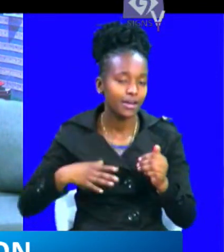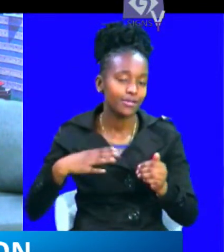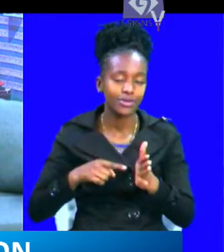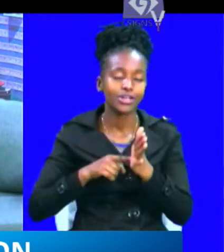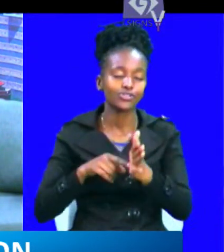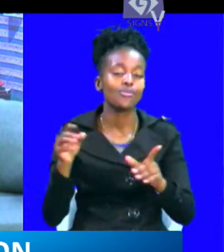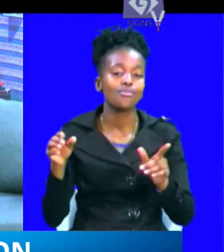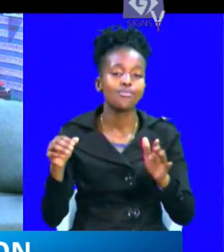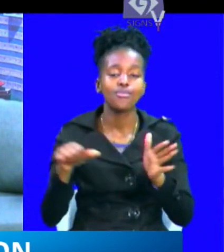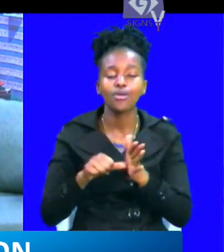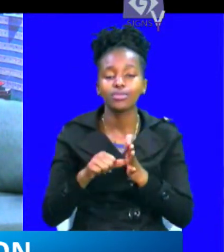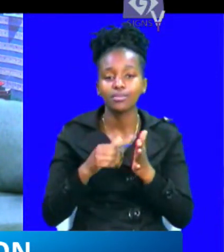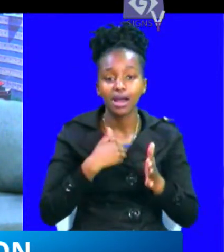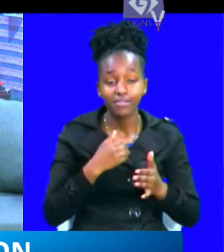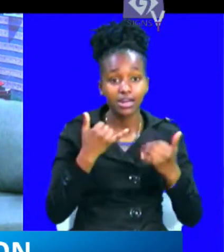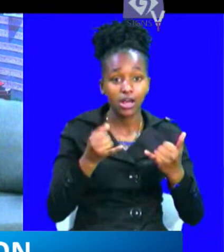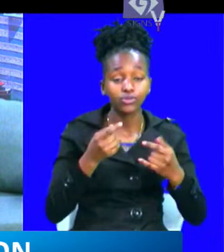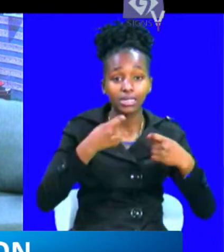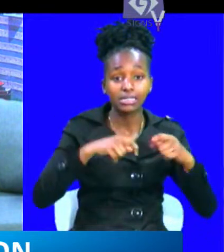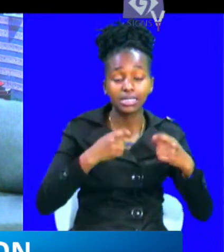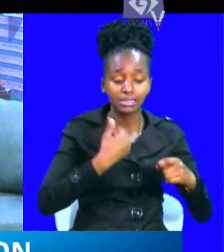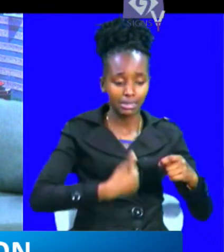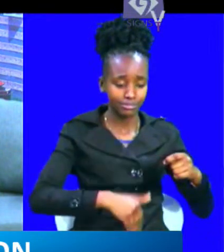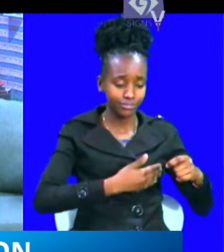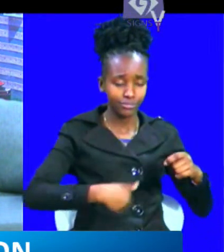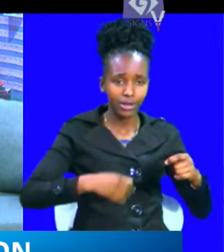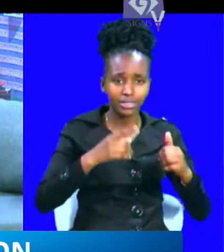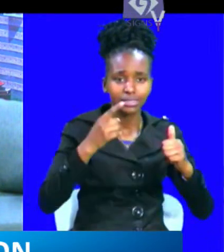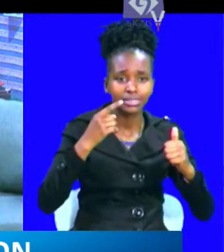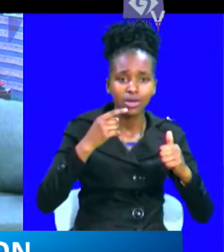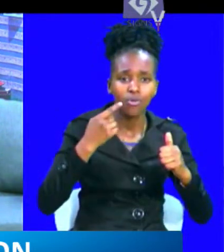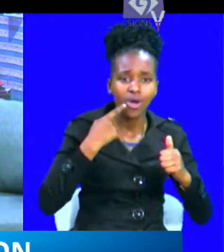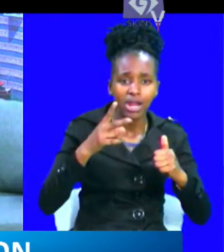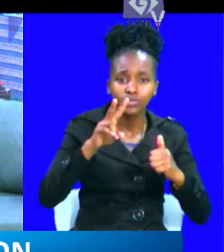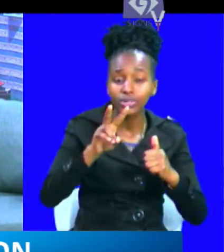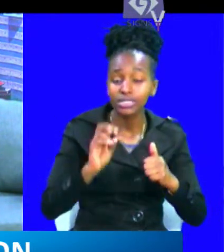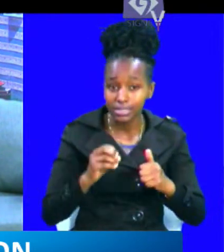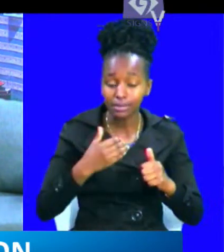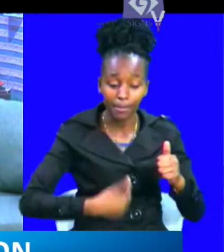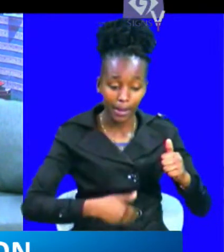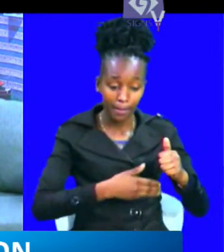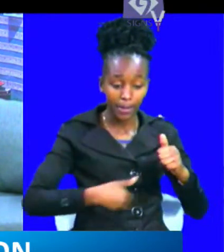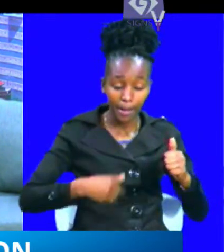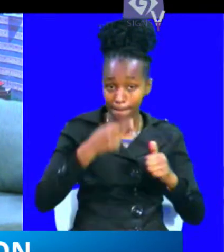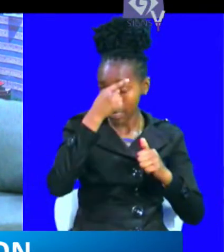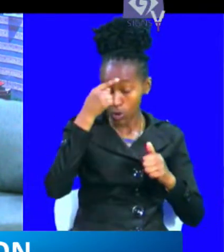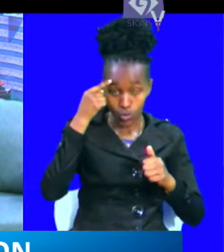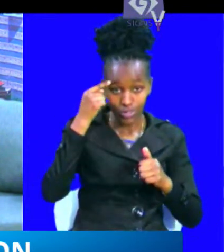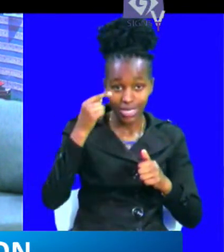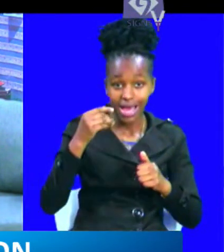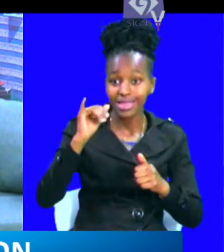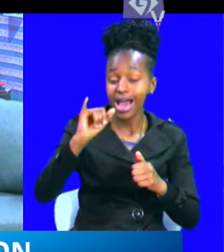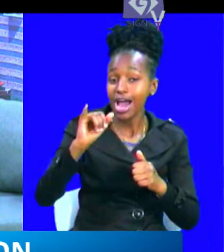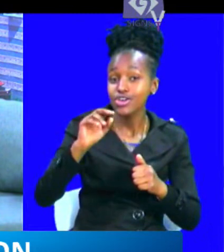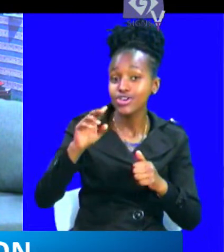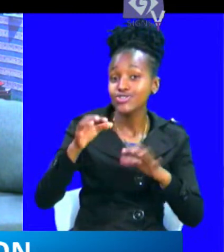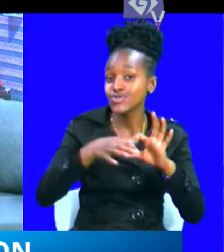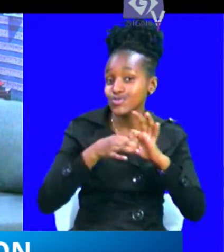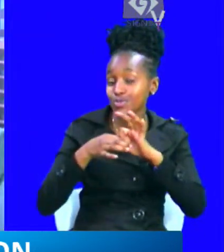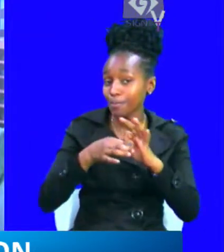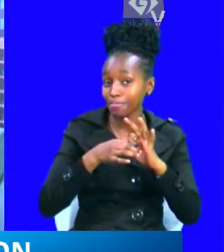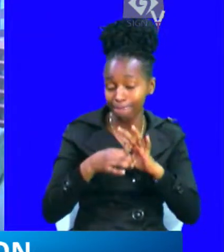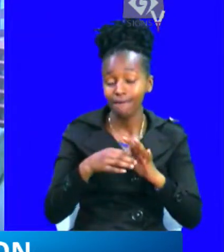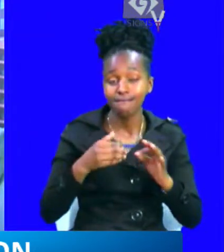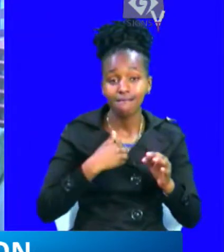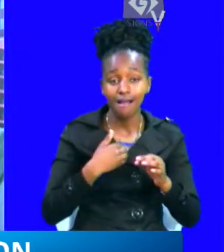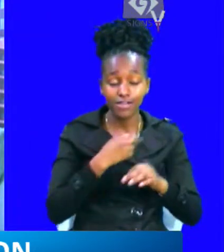There were some surgeries. We did over 121 cataract surgeries, Yes. like the eye unit at our